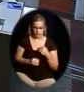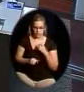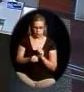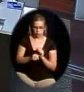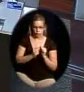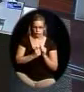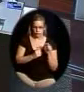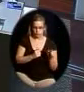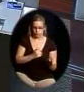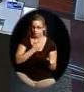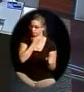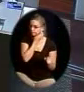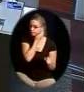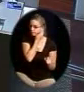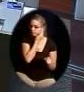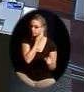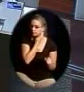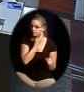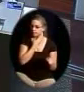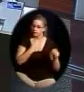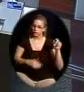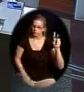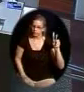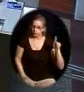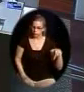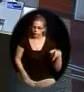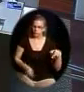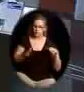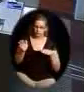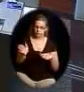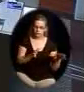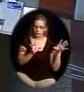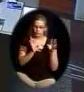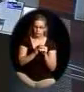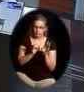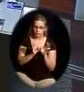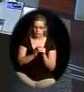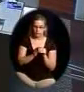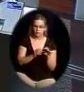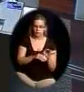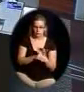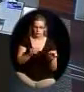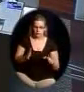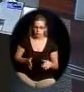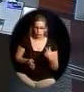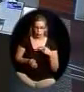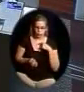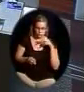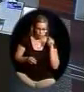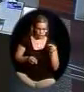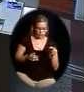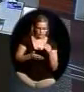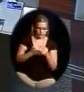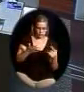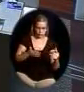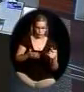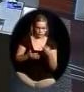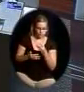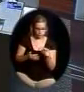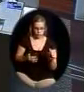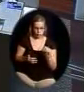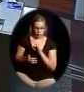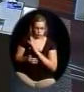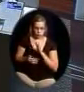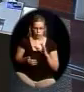with him and the vice president to plan the meeting. A facilitator that we're looking at is someone that a couple of board members